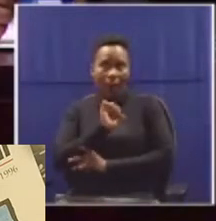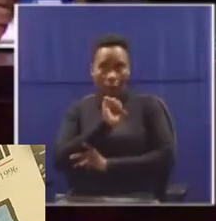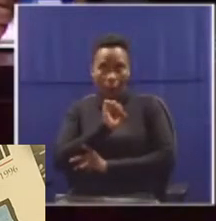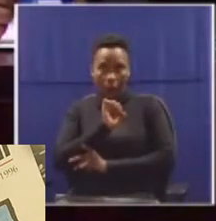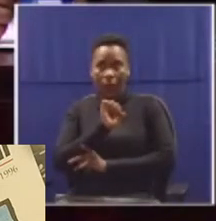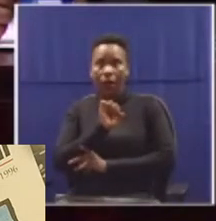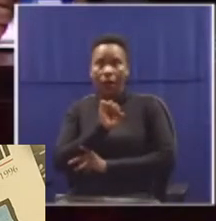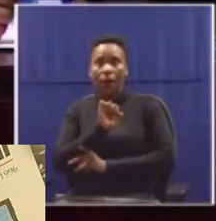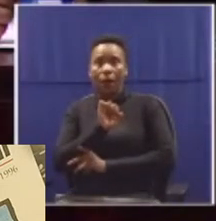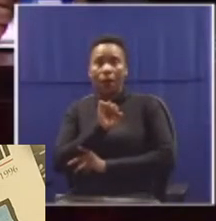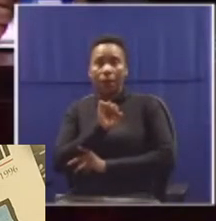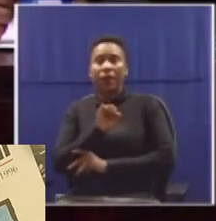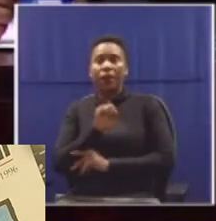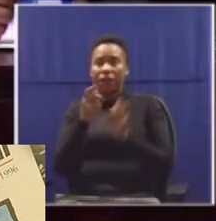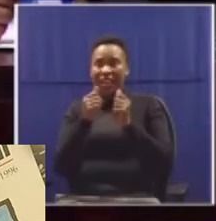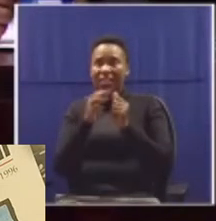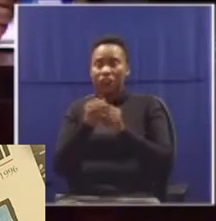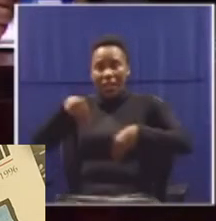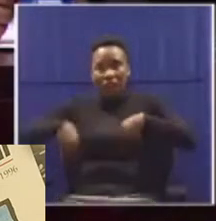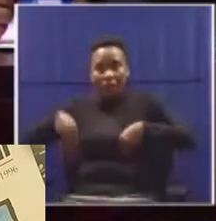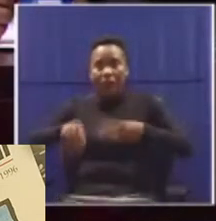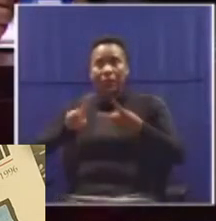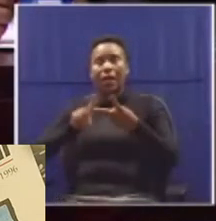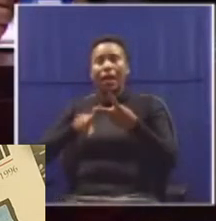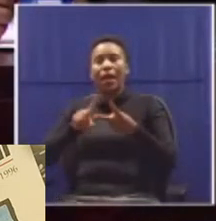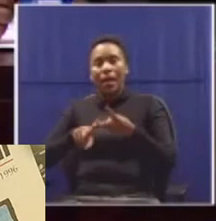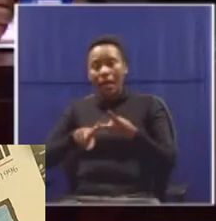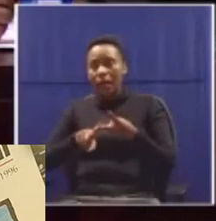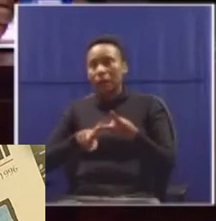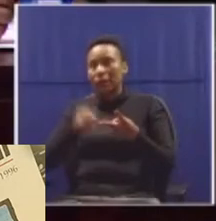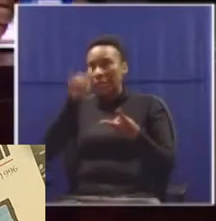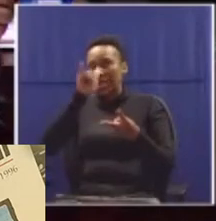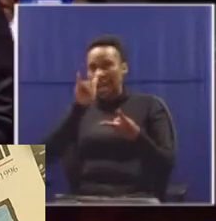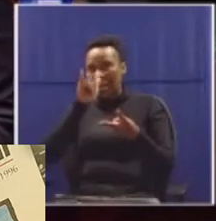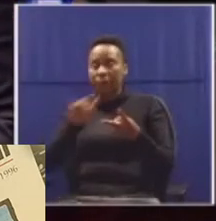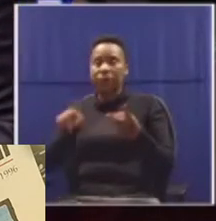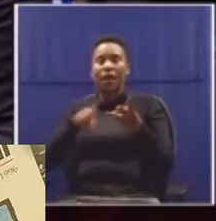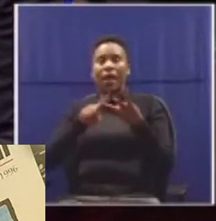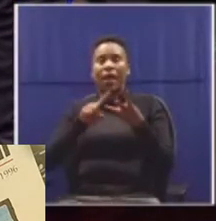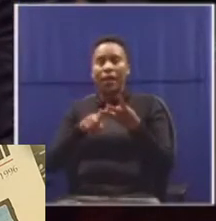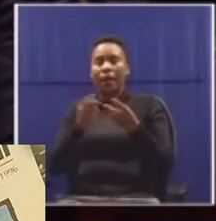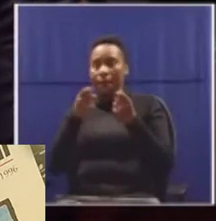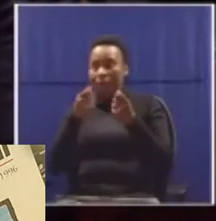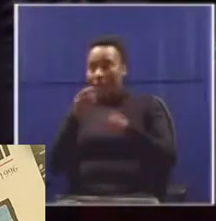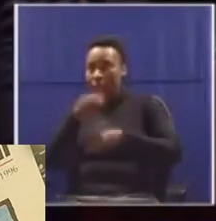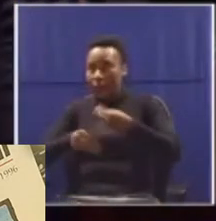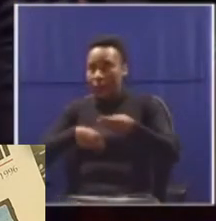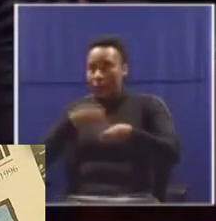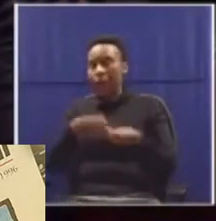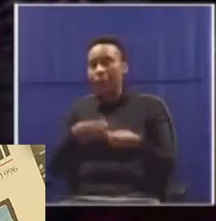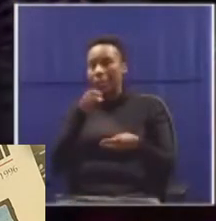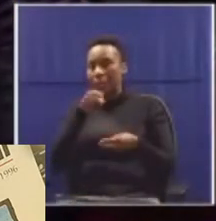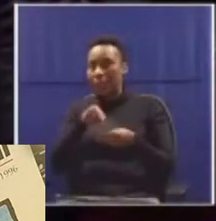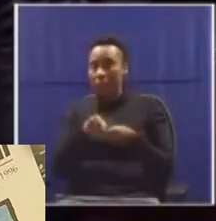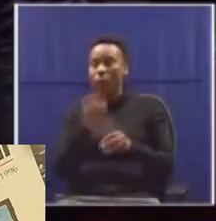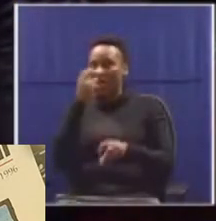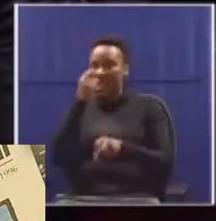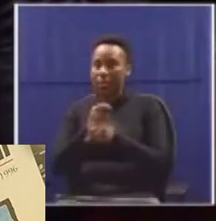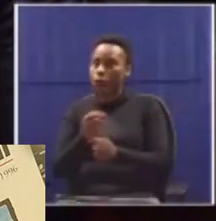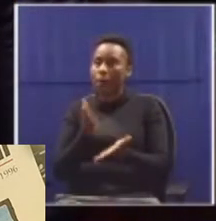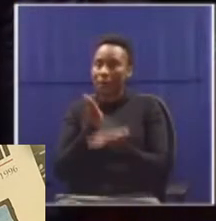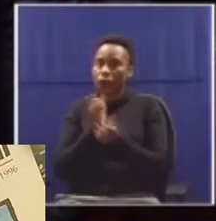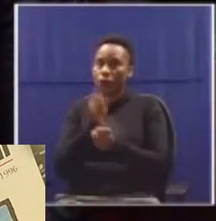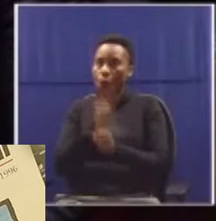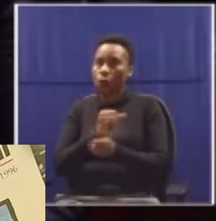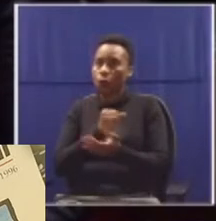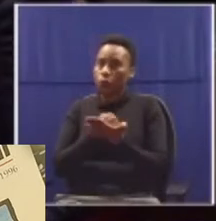Financial crimes like corruption and money laundering as well as para financing are deemed to be below standards in